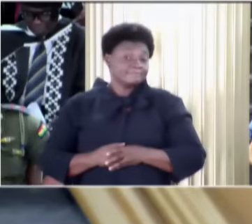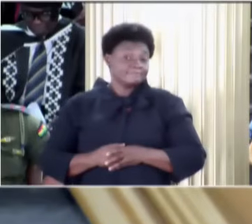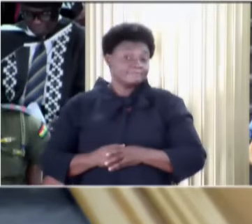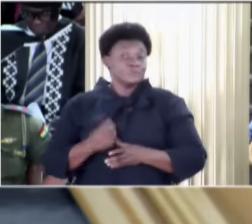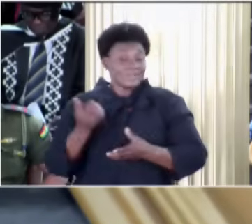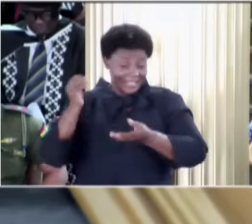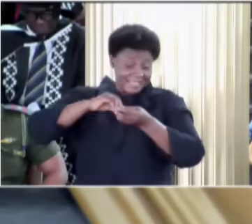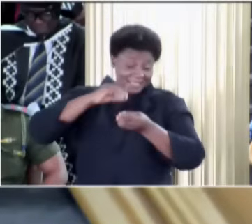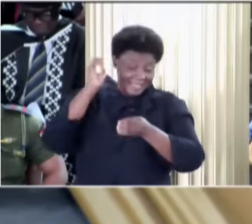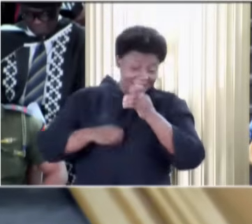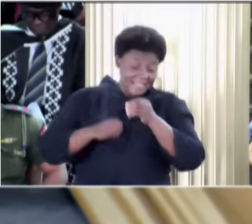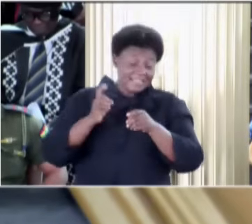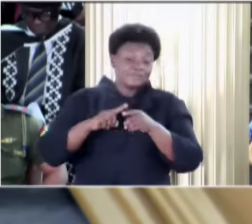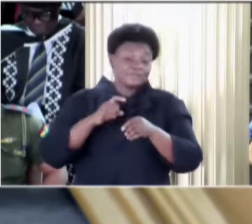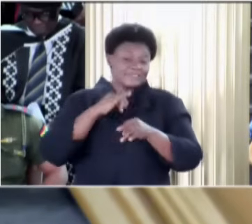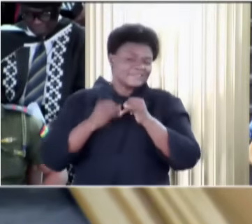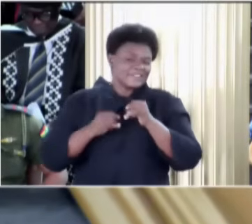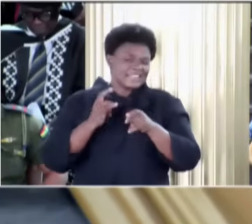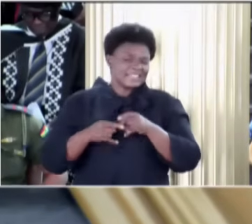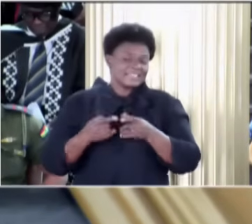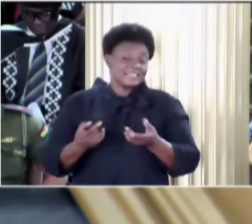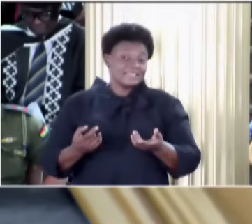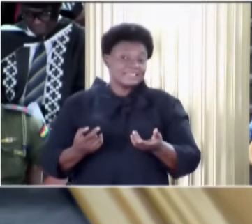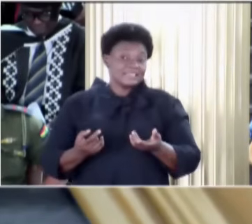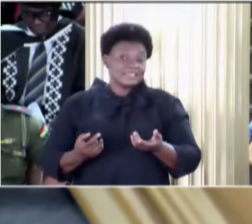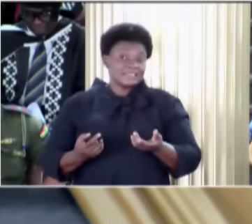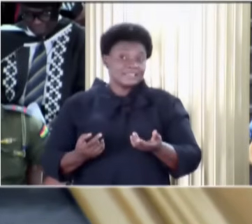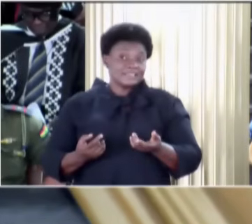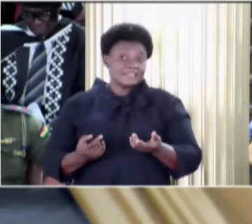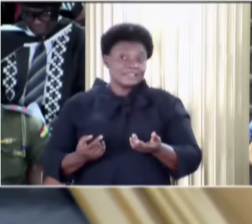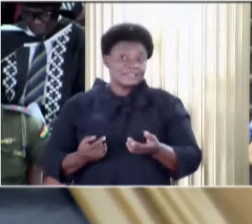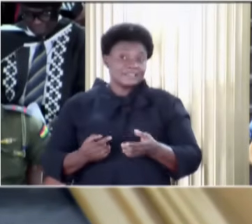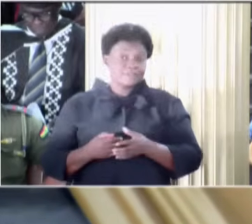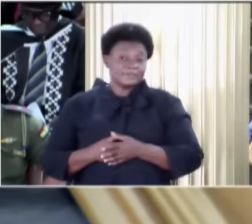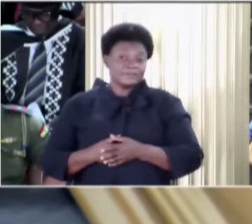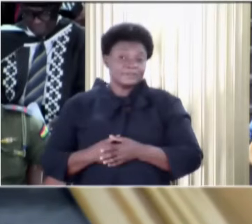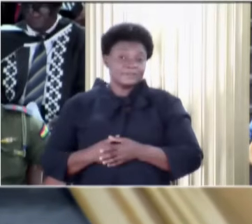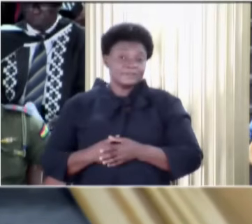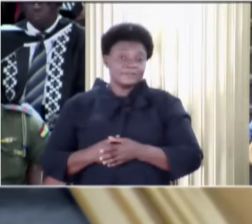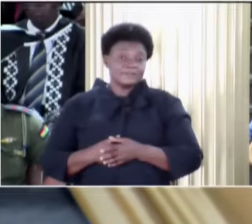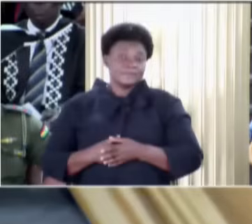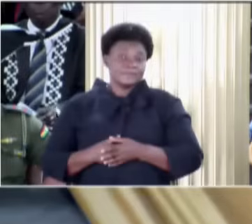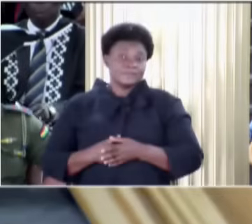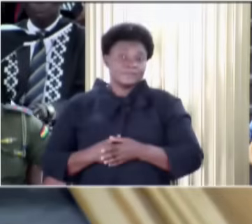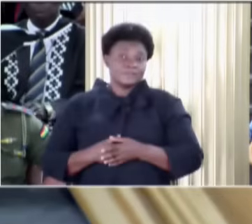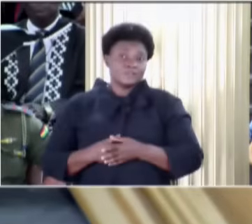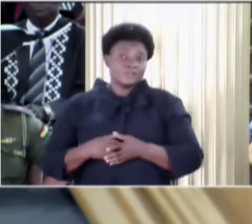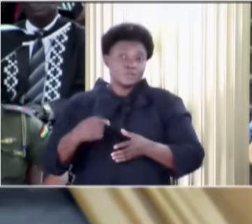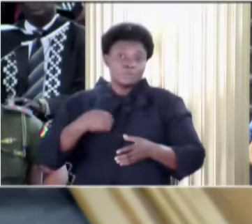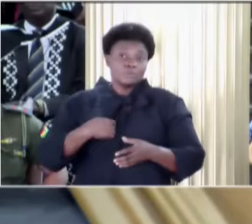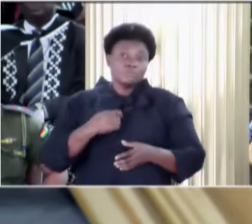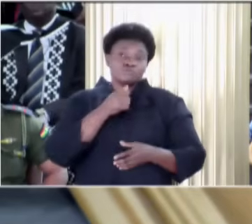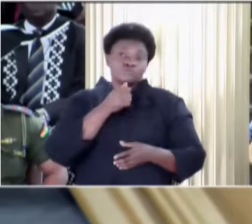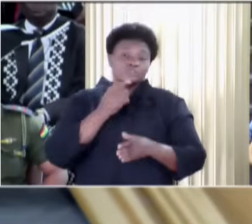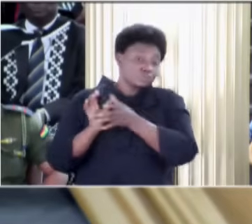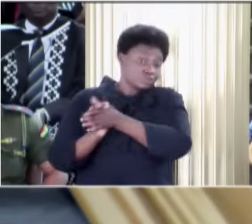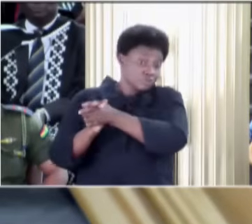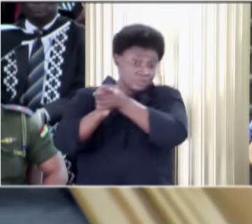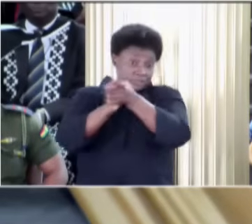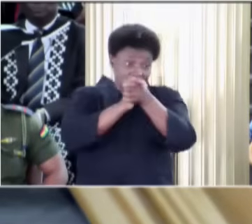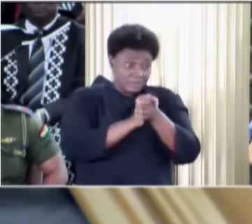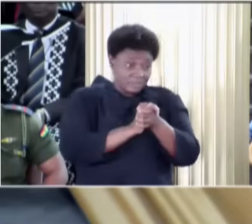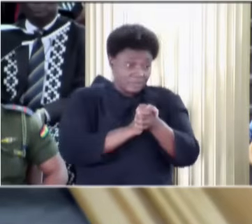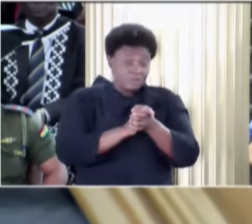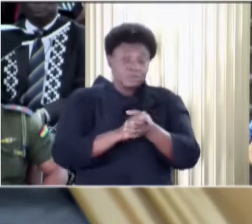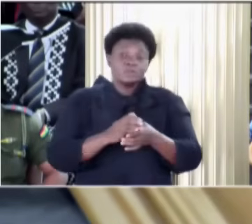me end by breaking a final rule, because my hair is red and I always break rules. I'm not going to congratulate you.